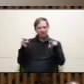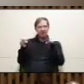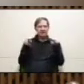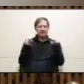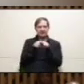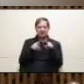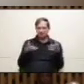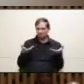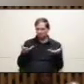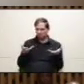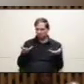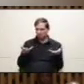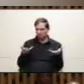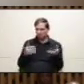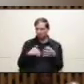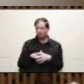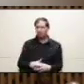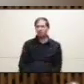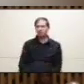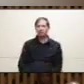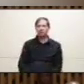Thank you.